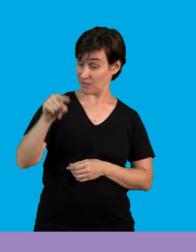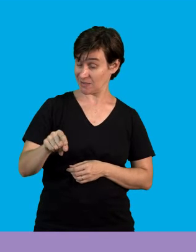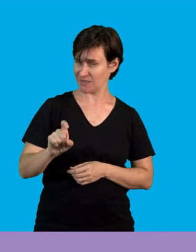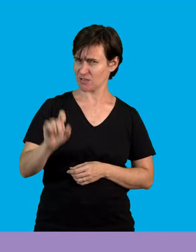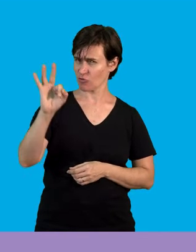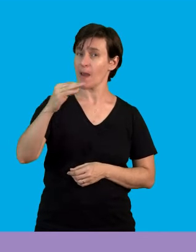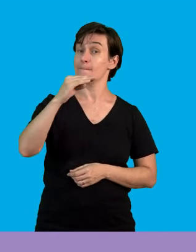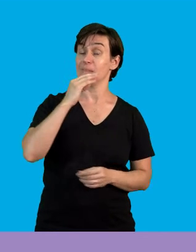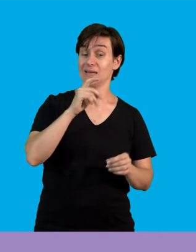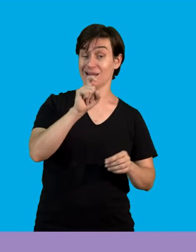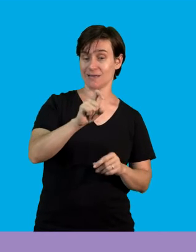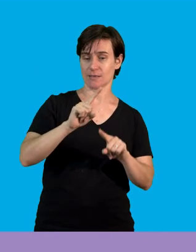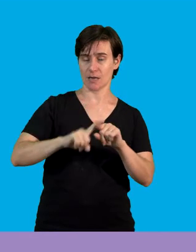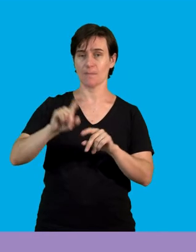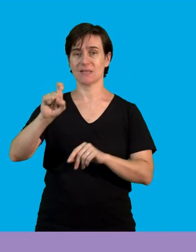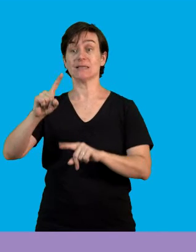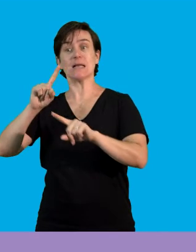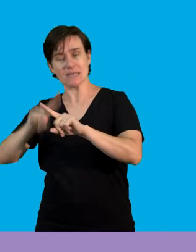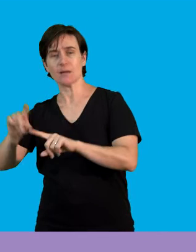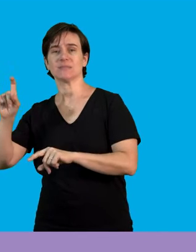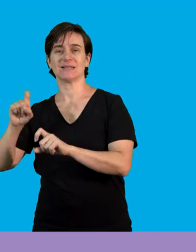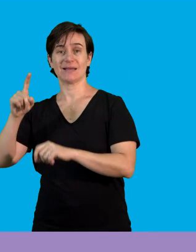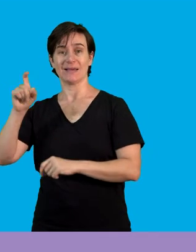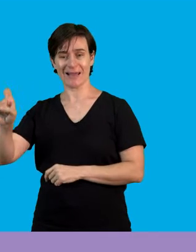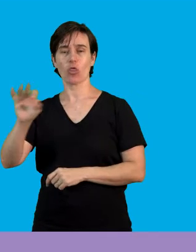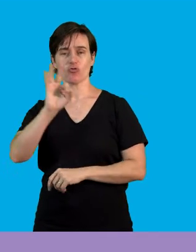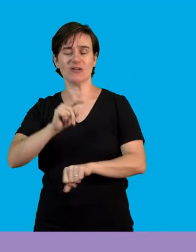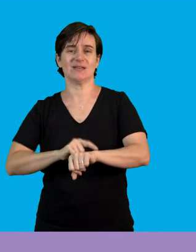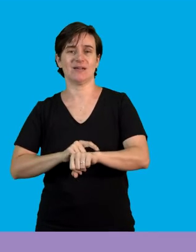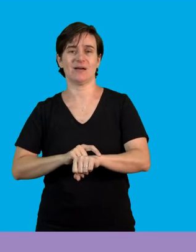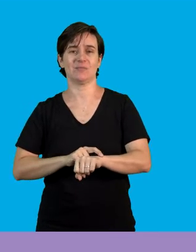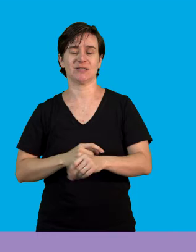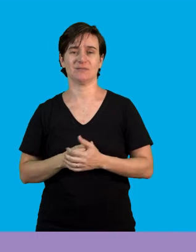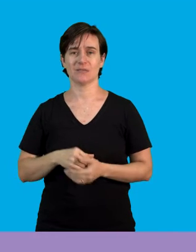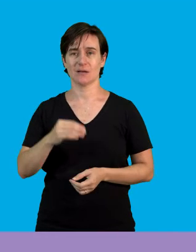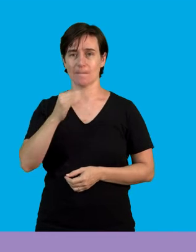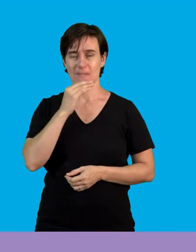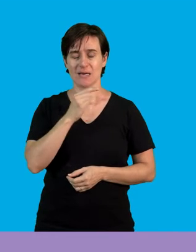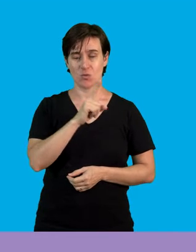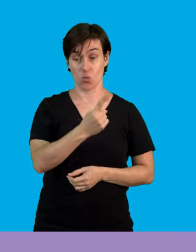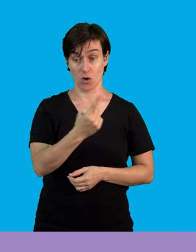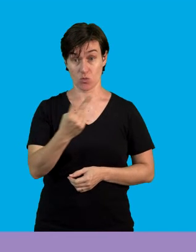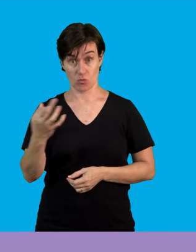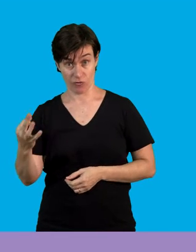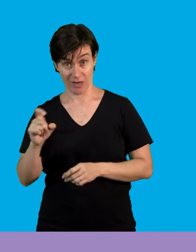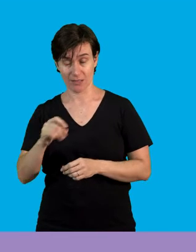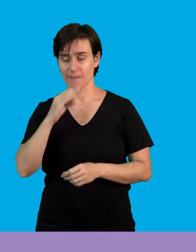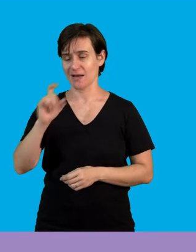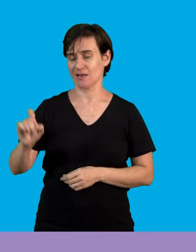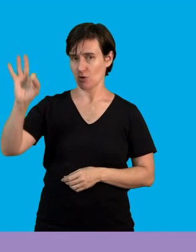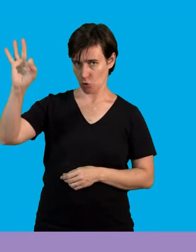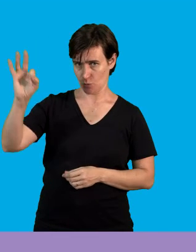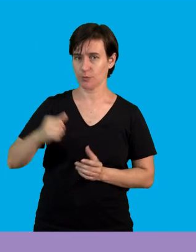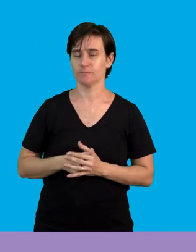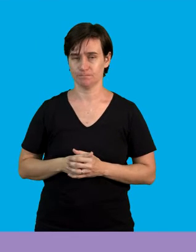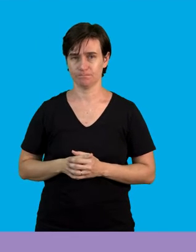will be x multiplied by x multiplied by another x. So then it would be 1, 2, 3. So it will be x cubed.